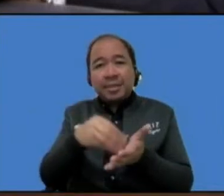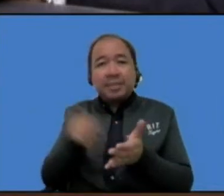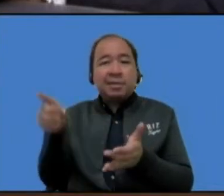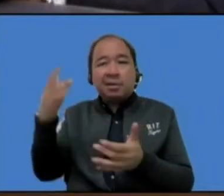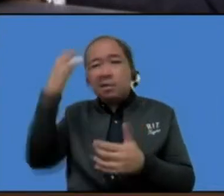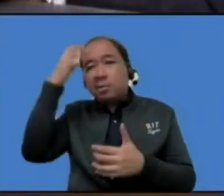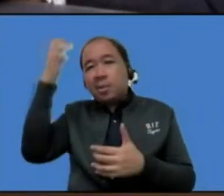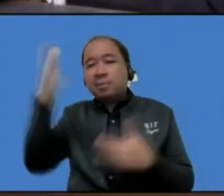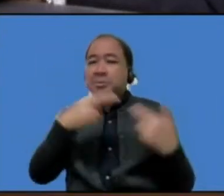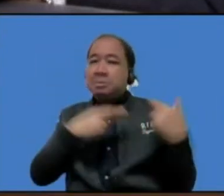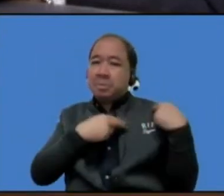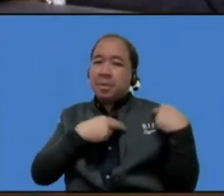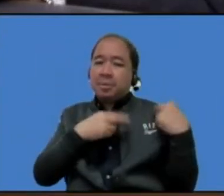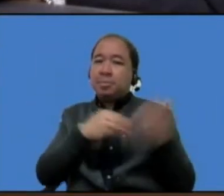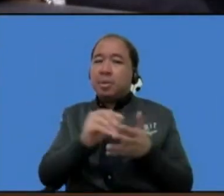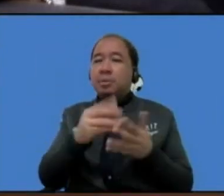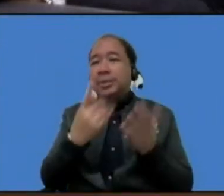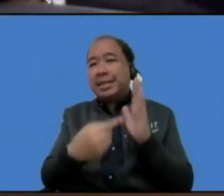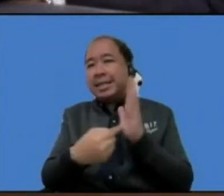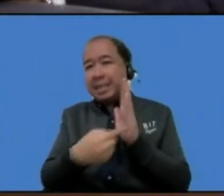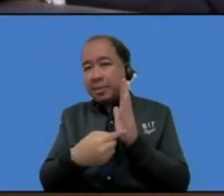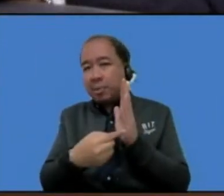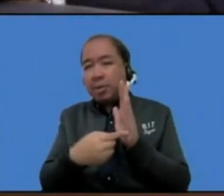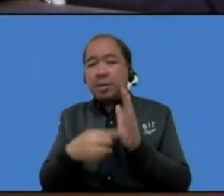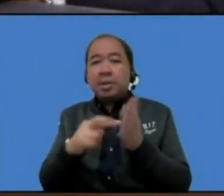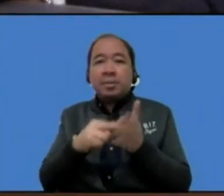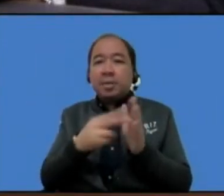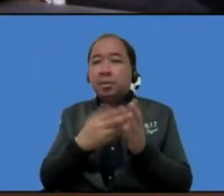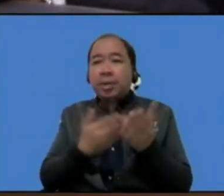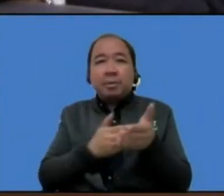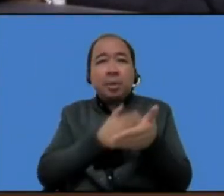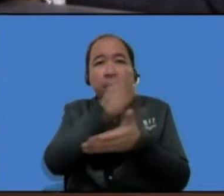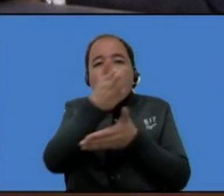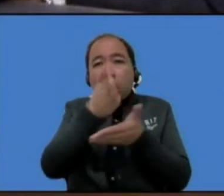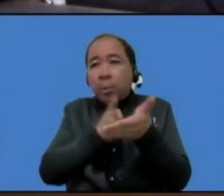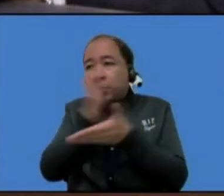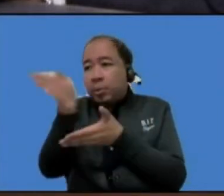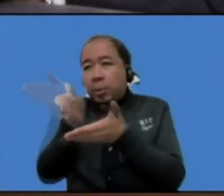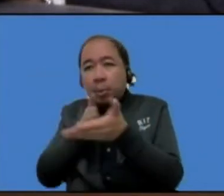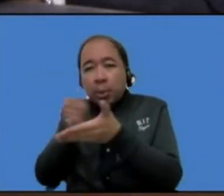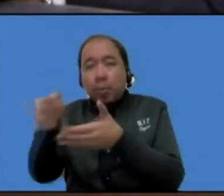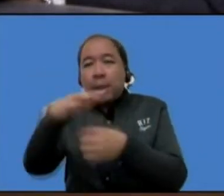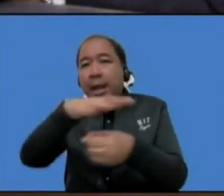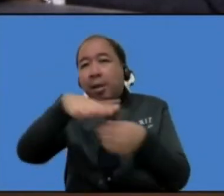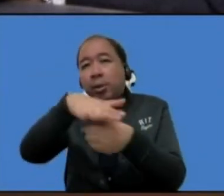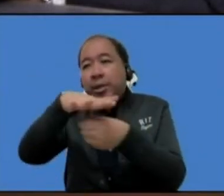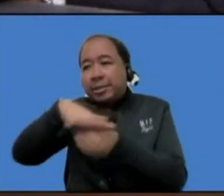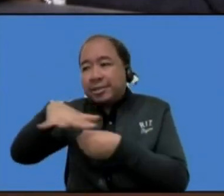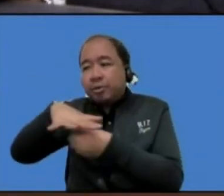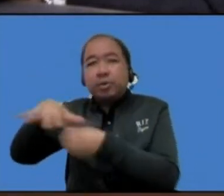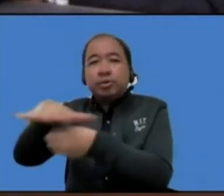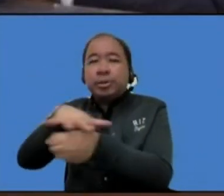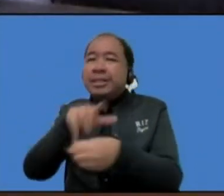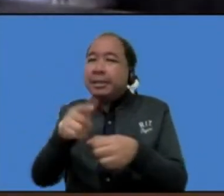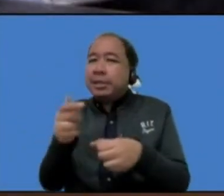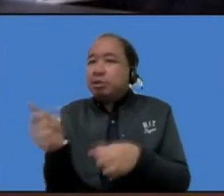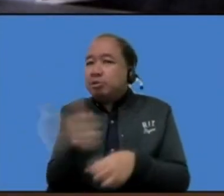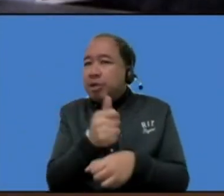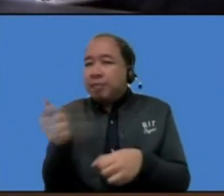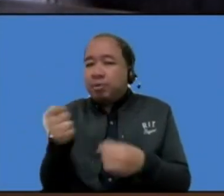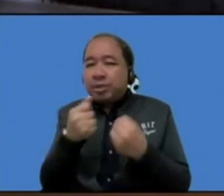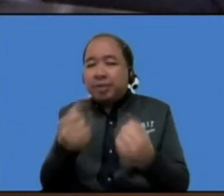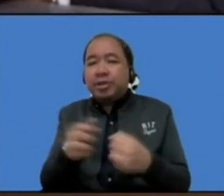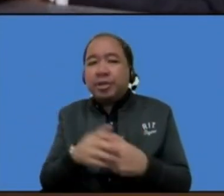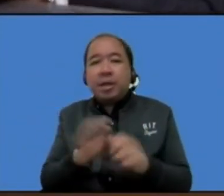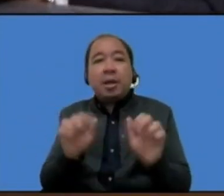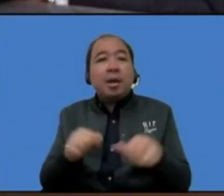it's only technical also, to bring them to location over transportation expenses. So we have another project, the